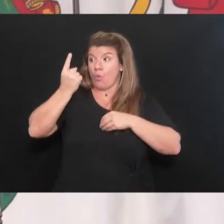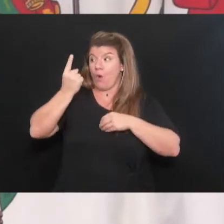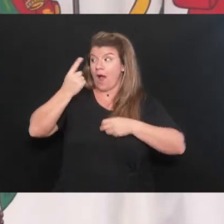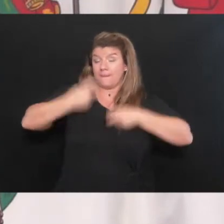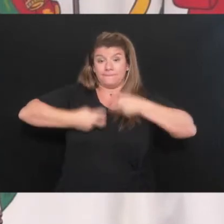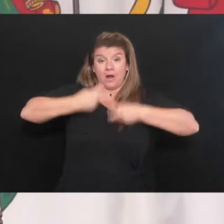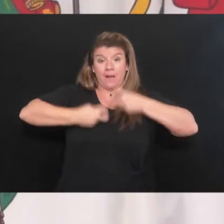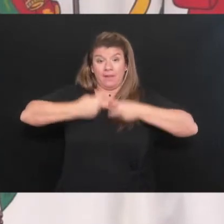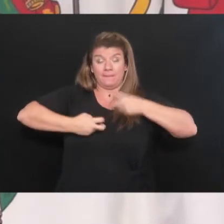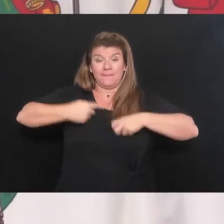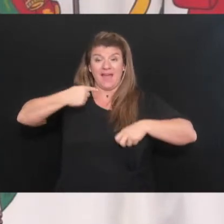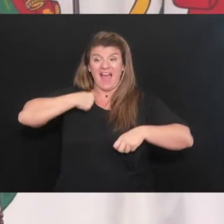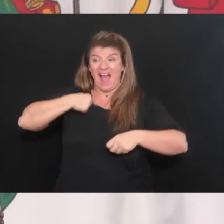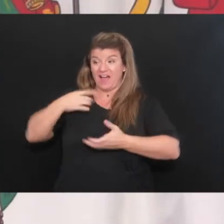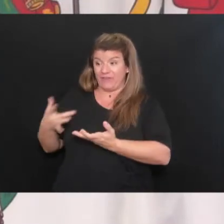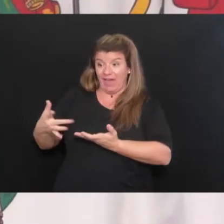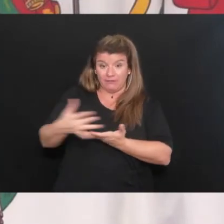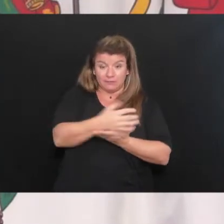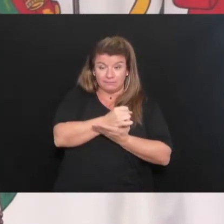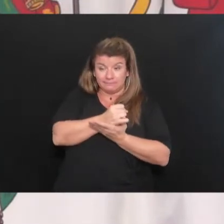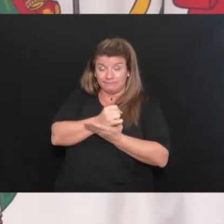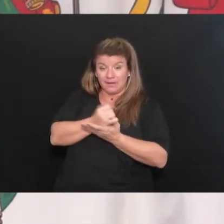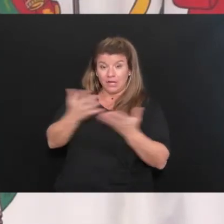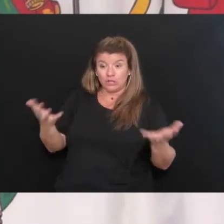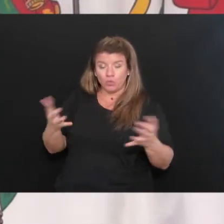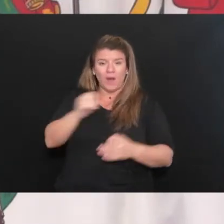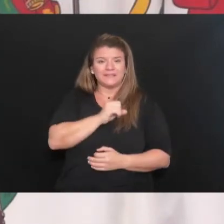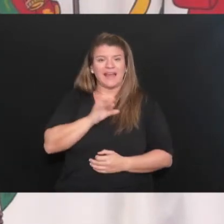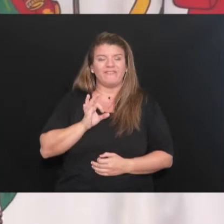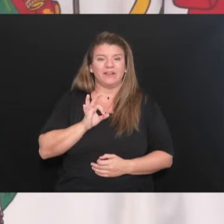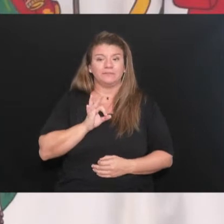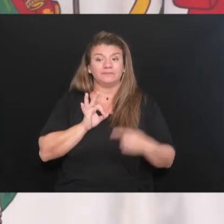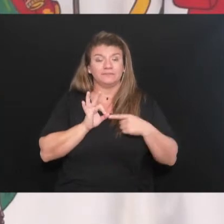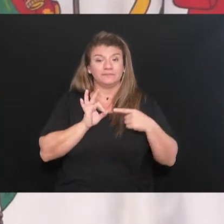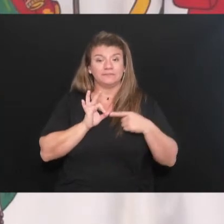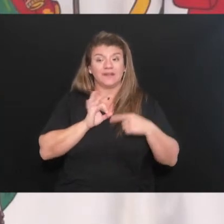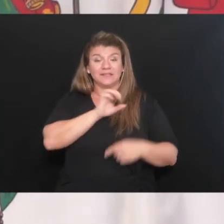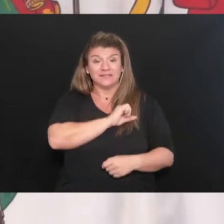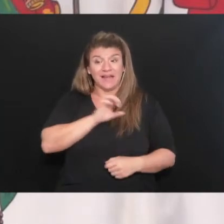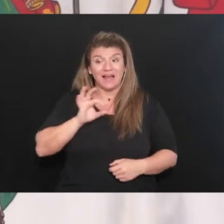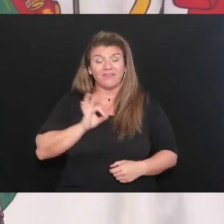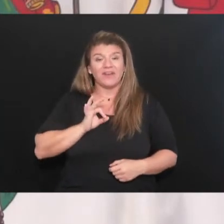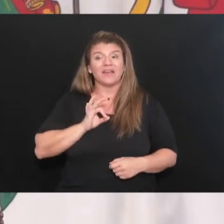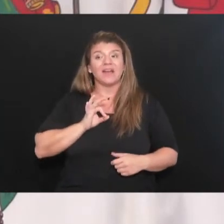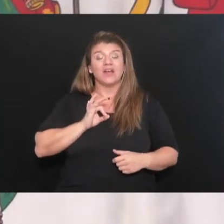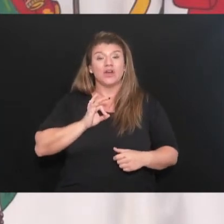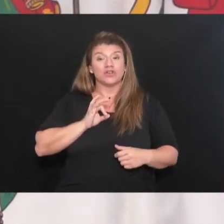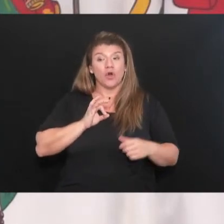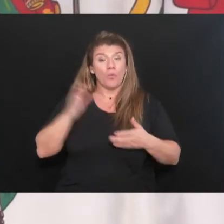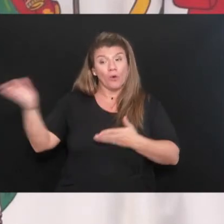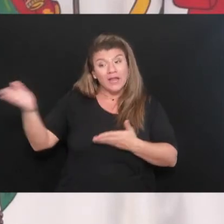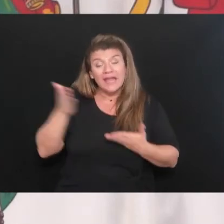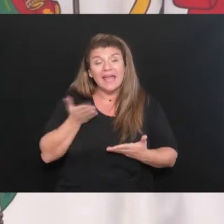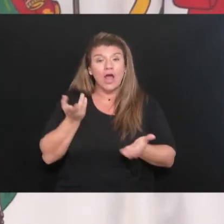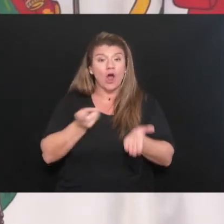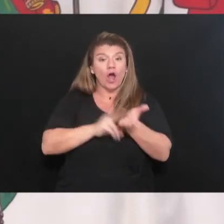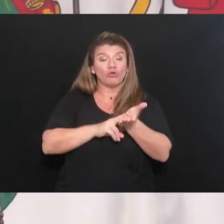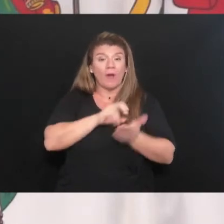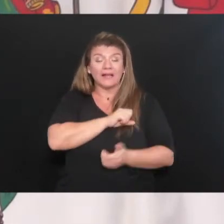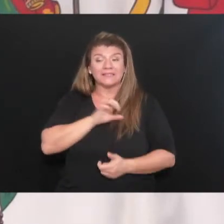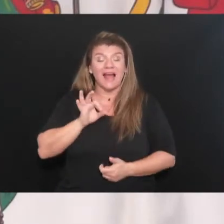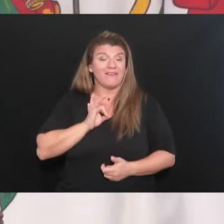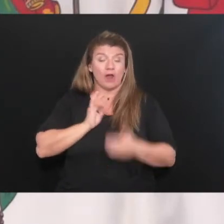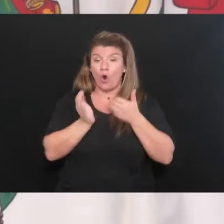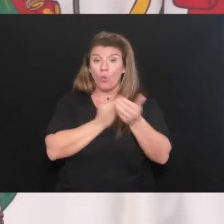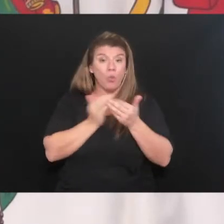gather from everyone is staffing. So from the standpoint of bringing in contract staffing or whatever it may be that